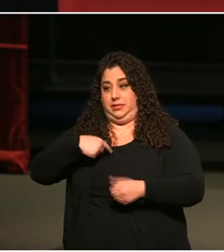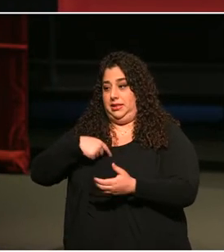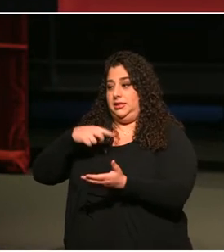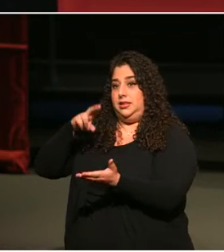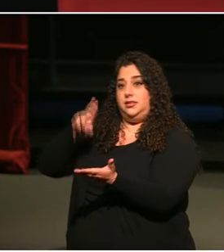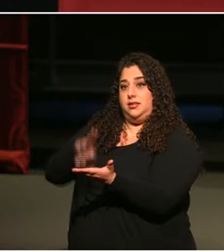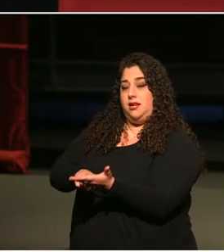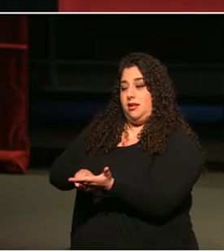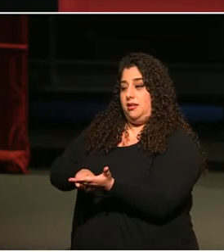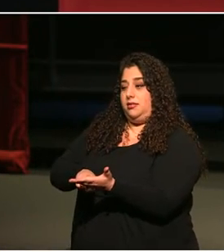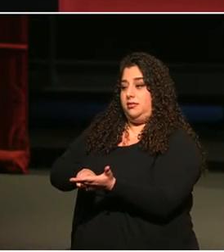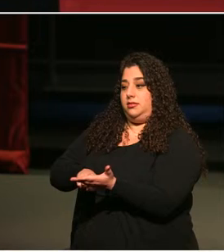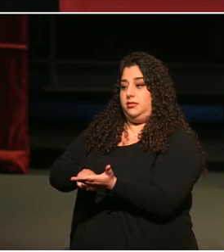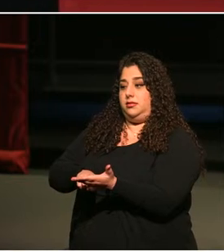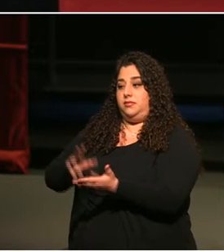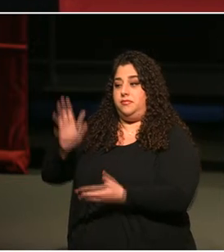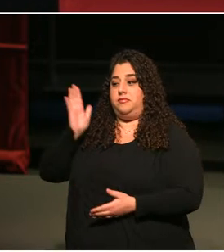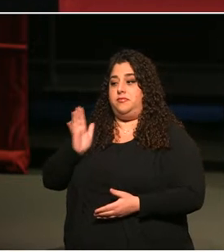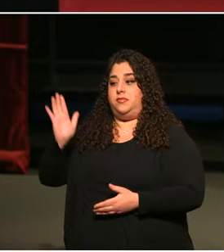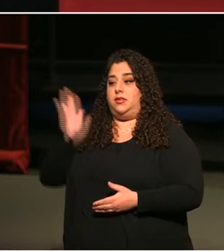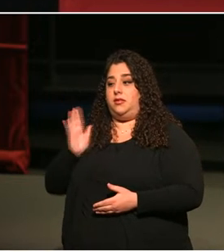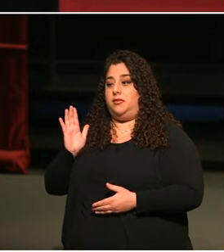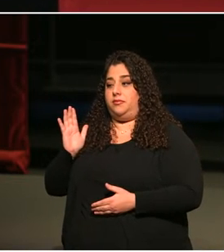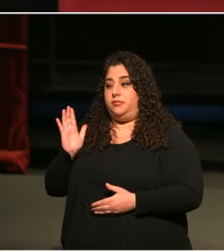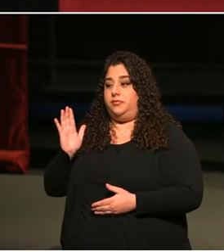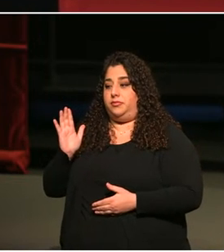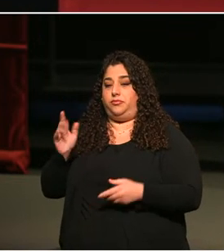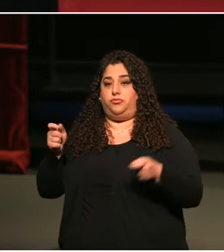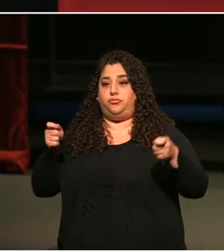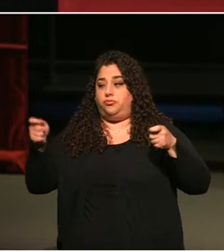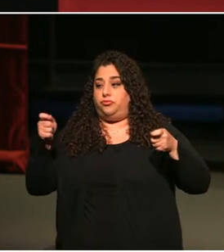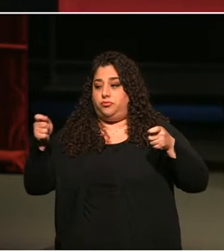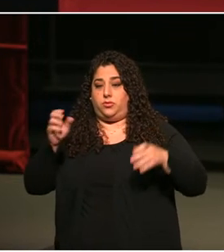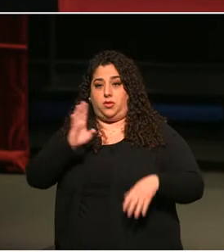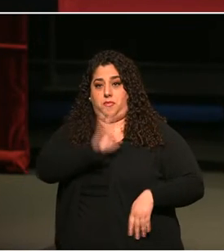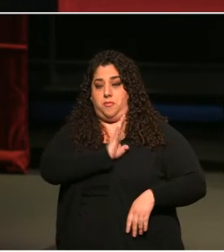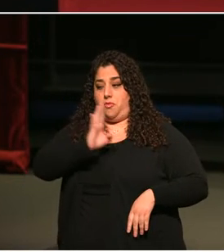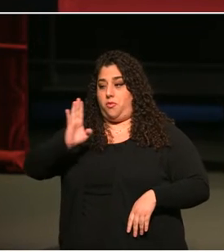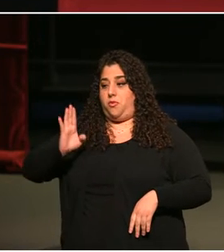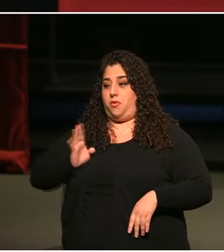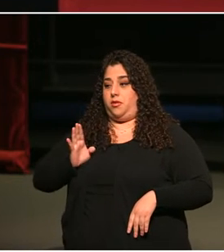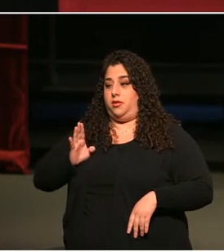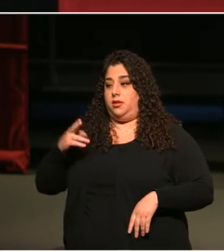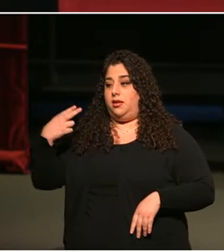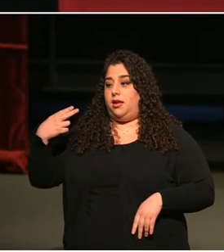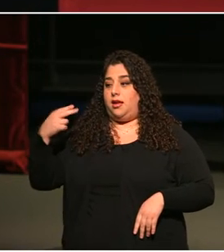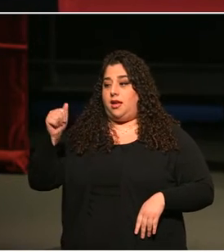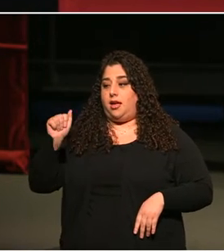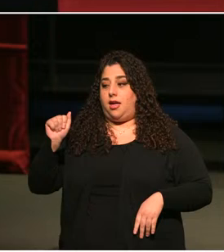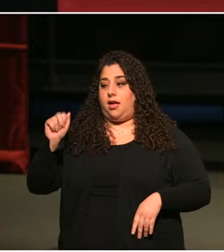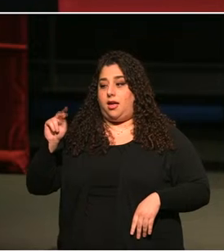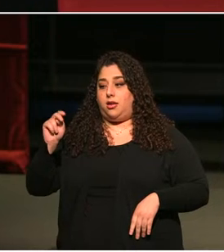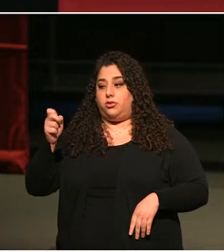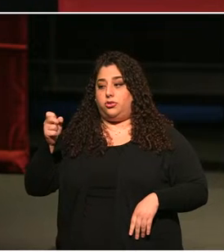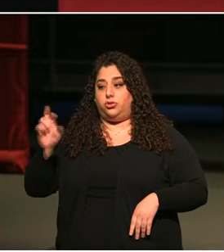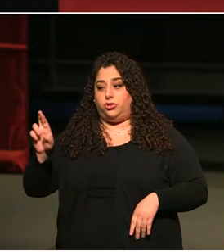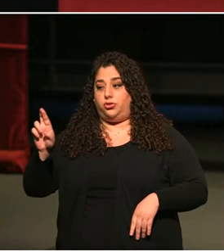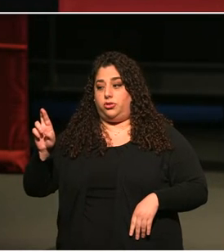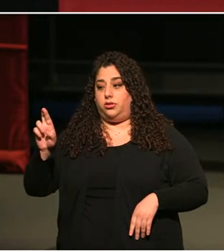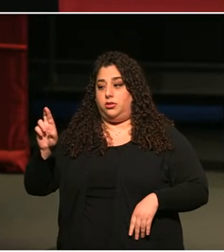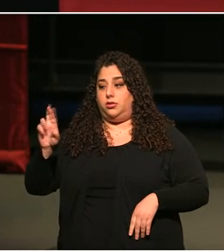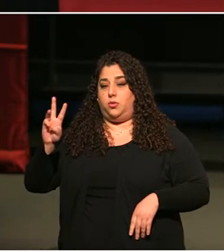reflects the input and wisdom of Bird Running Water, Heather Ray, the Academy's Indigenous